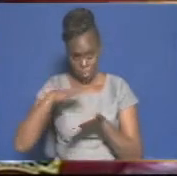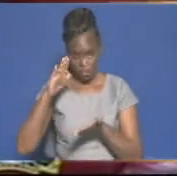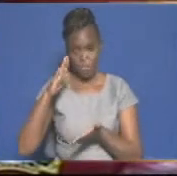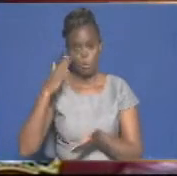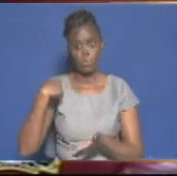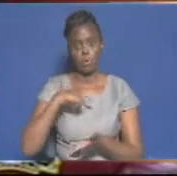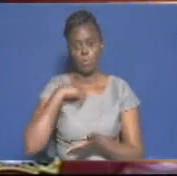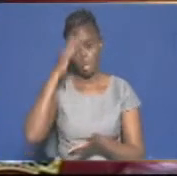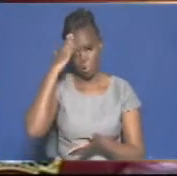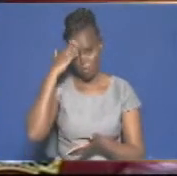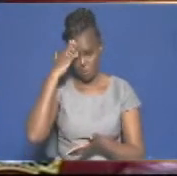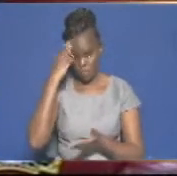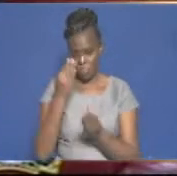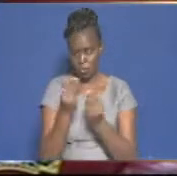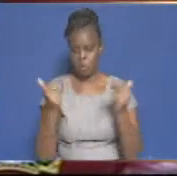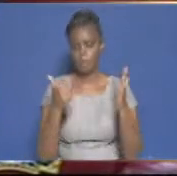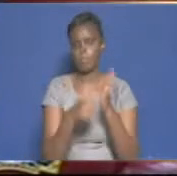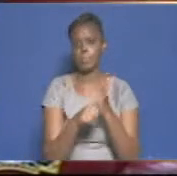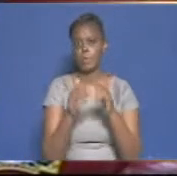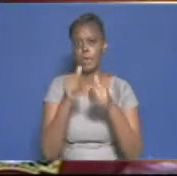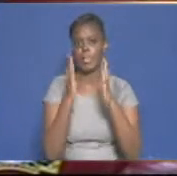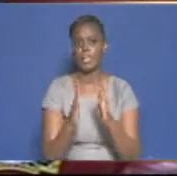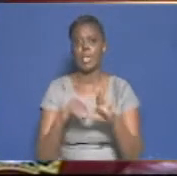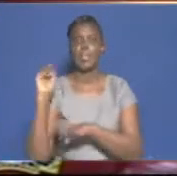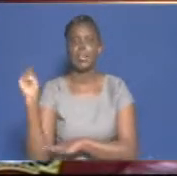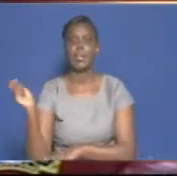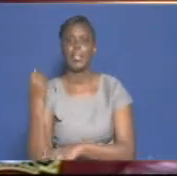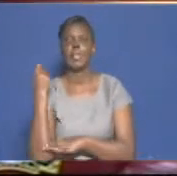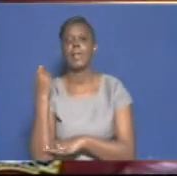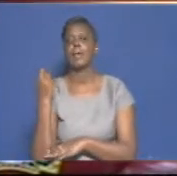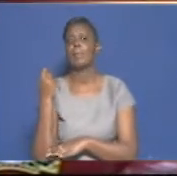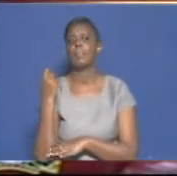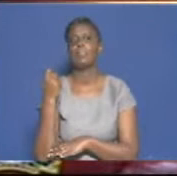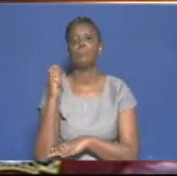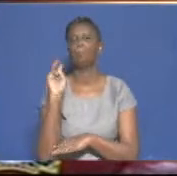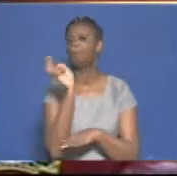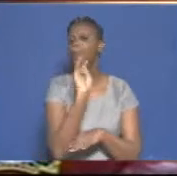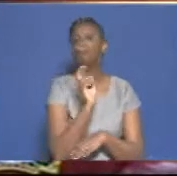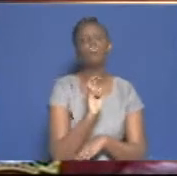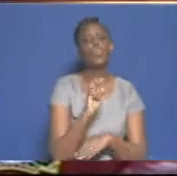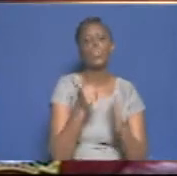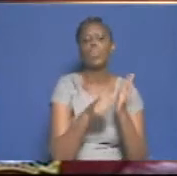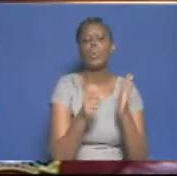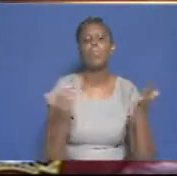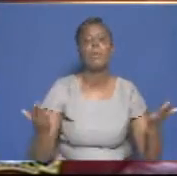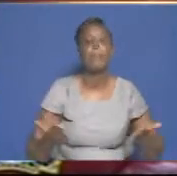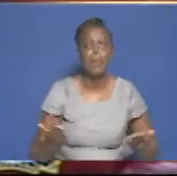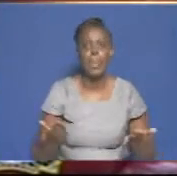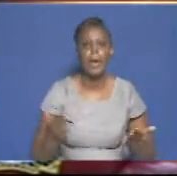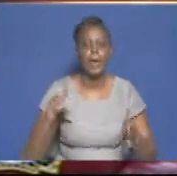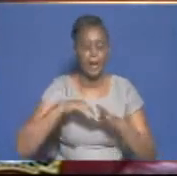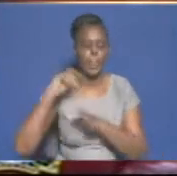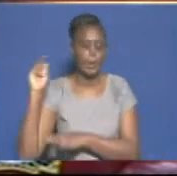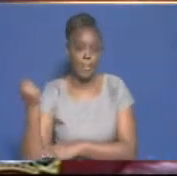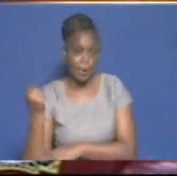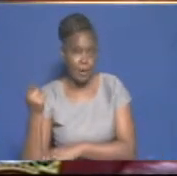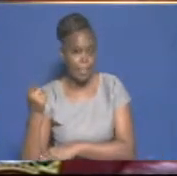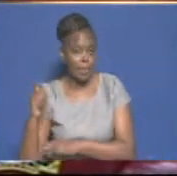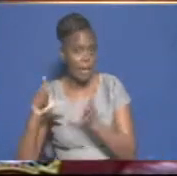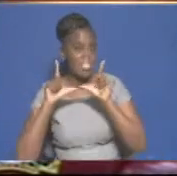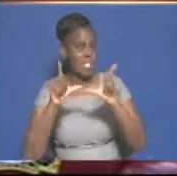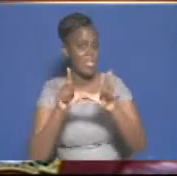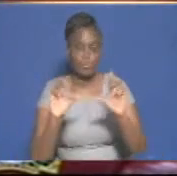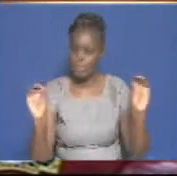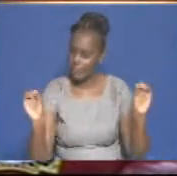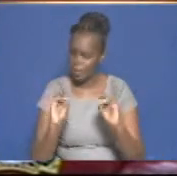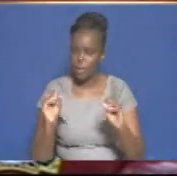let us consider if we are solving a crisis of leadership in Kenya, let us look for what is our problem. Our problem is not academic papers. Our